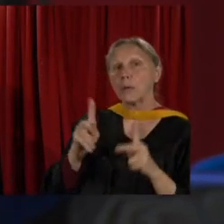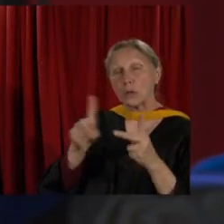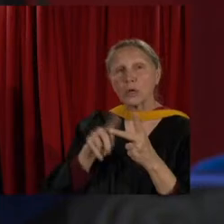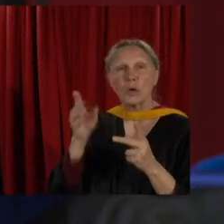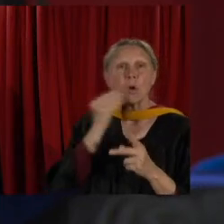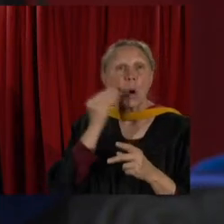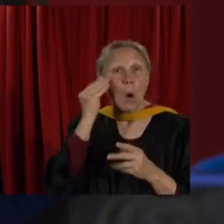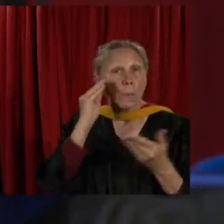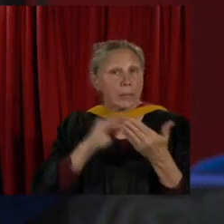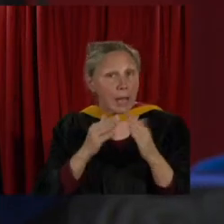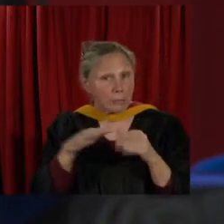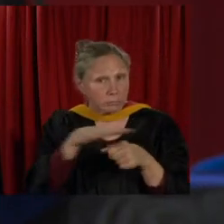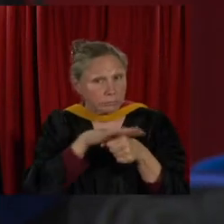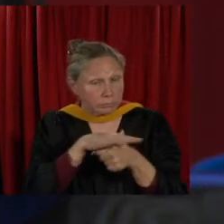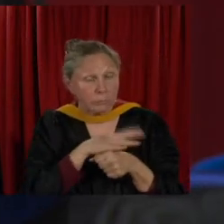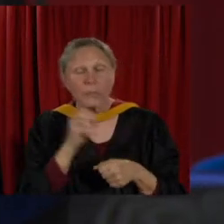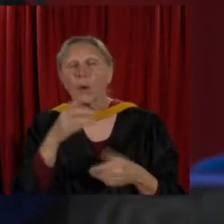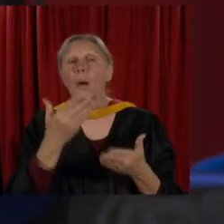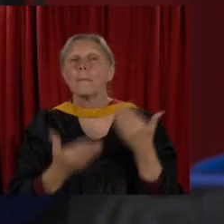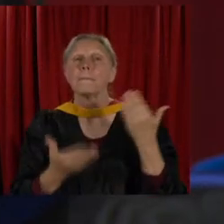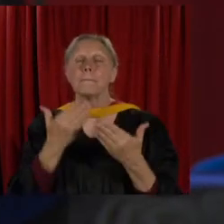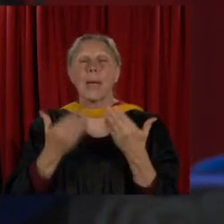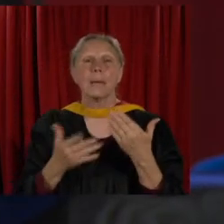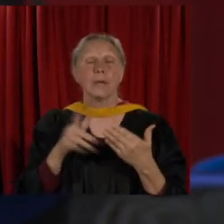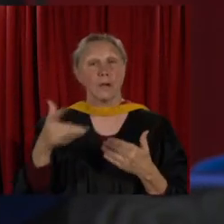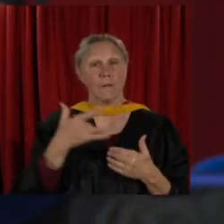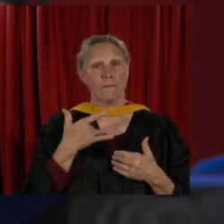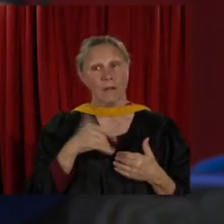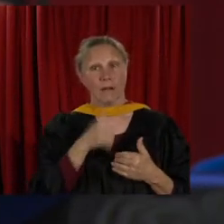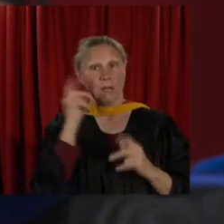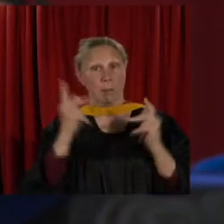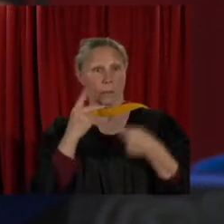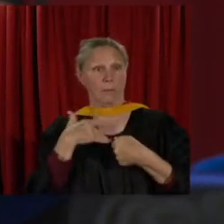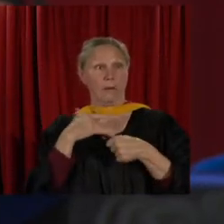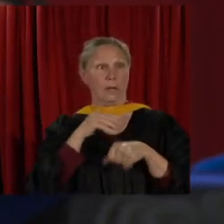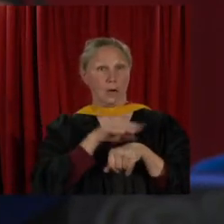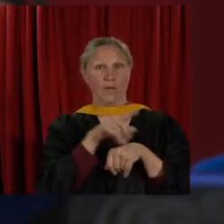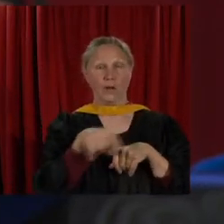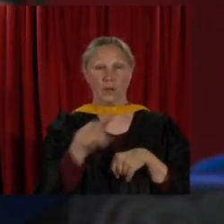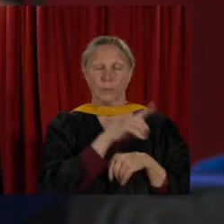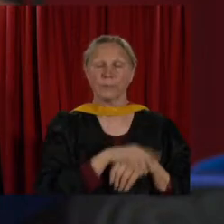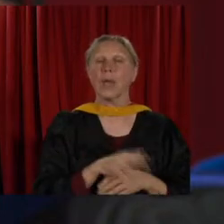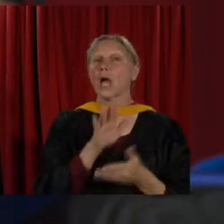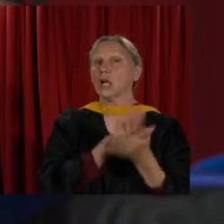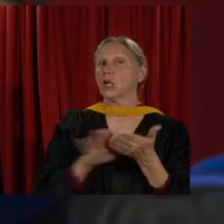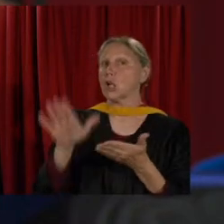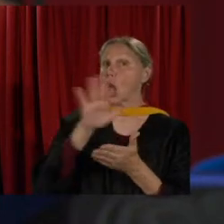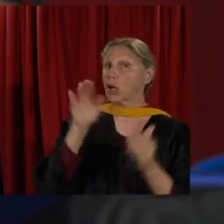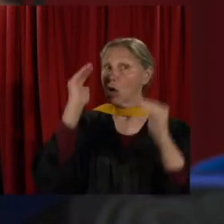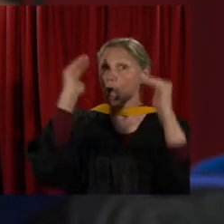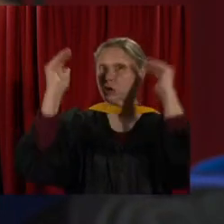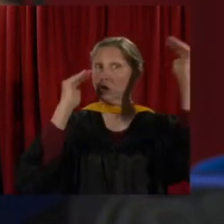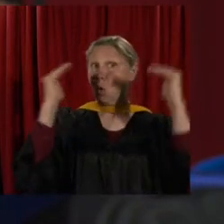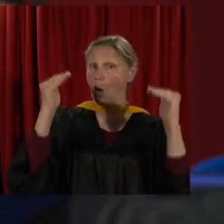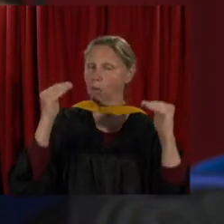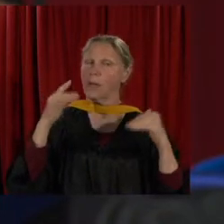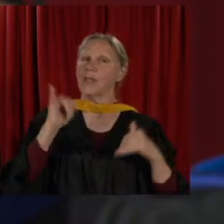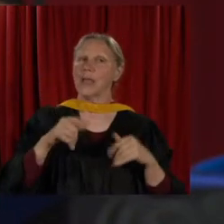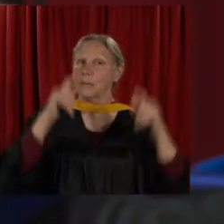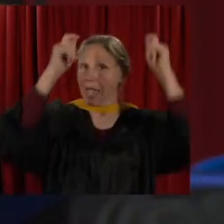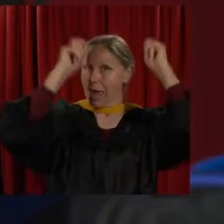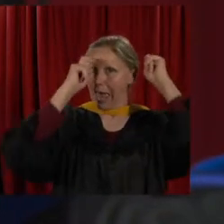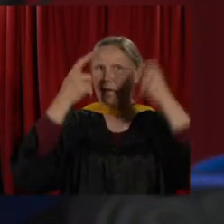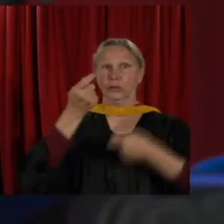in your hometown, or maybe even the pressures that you felt from others. College, adulthood, though, this is where hat